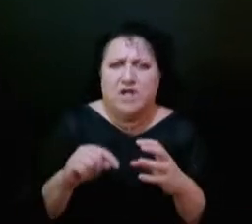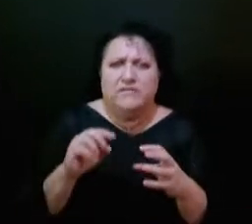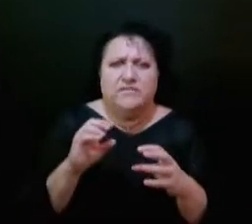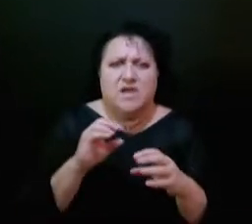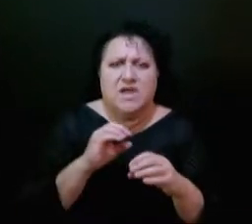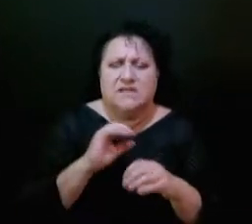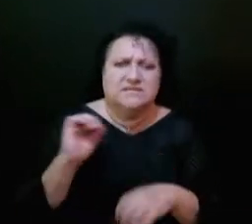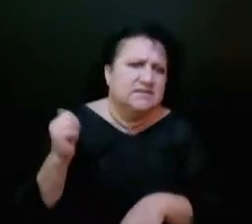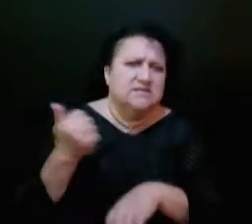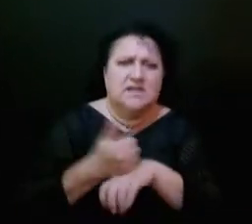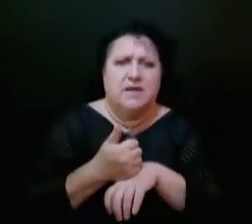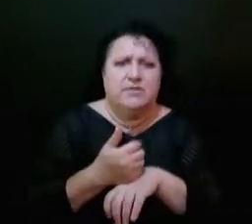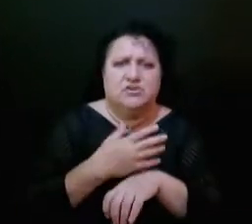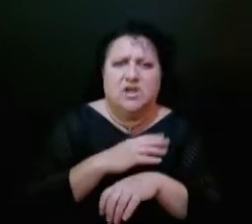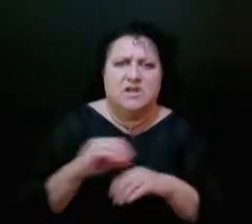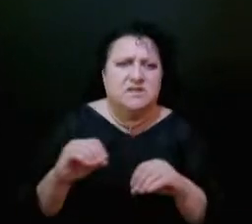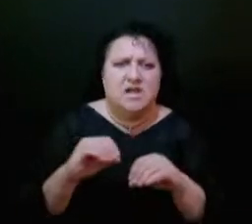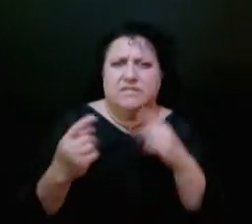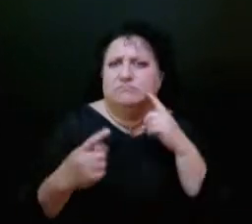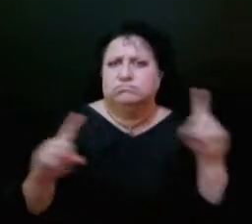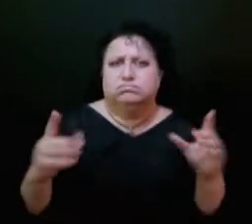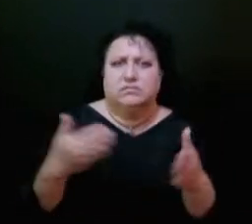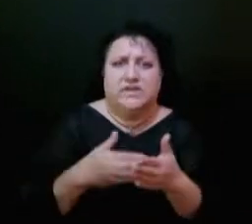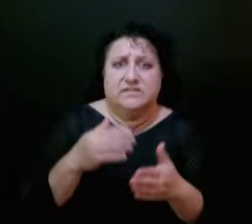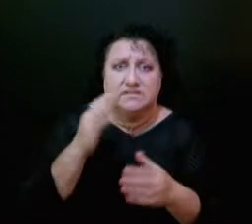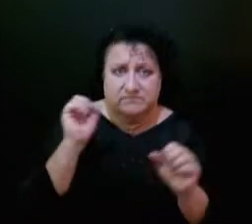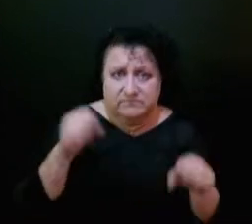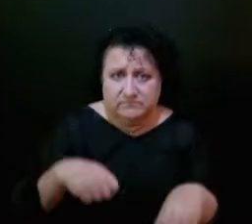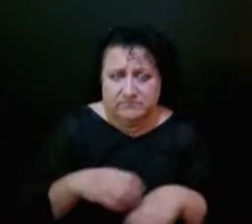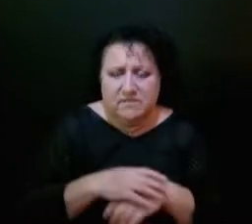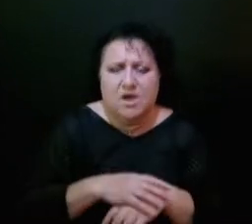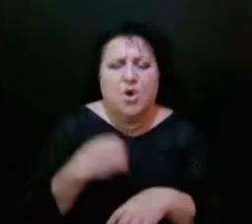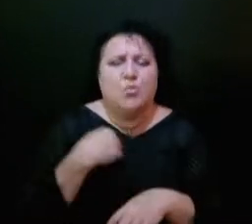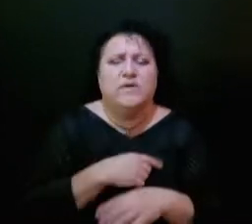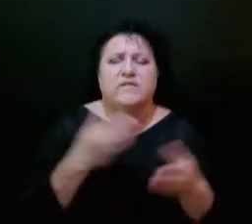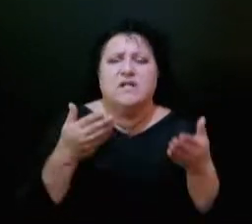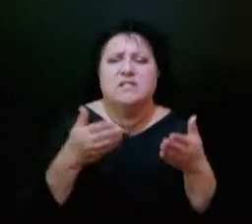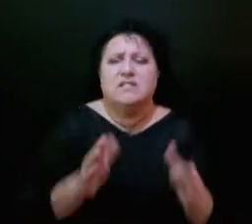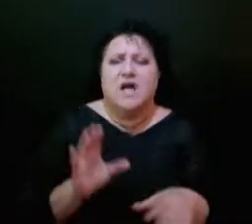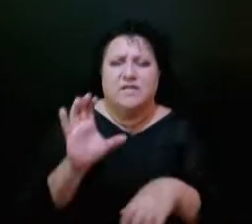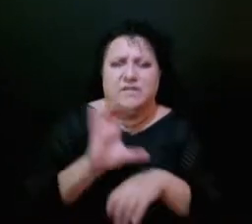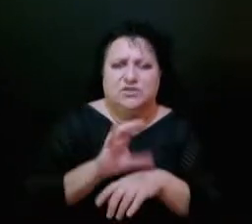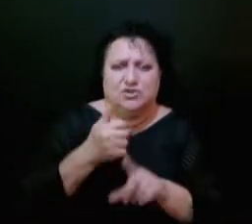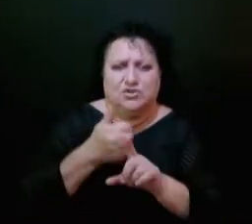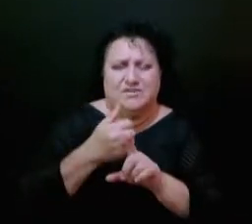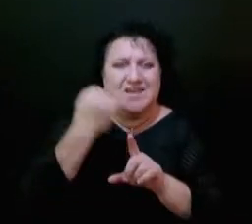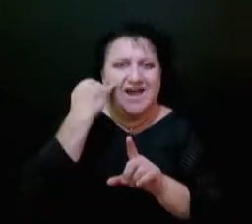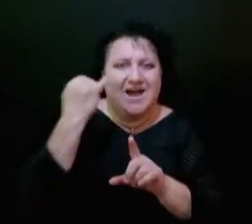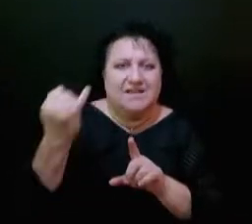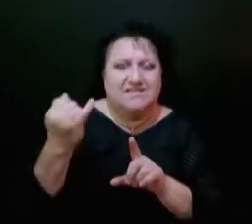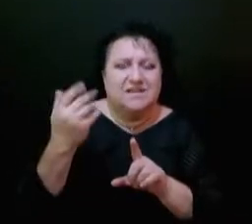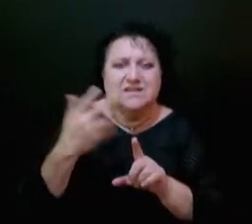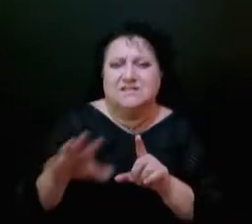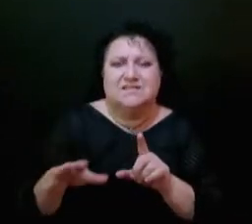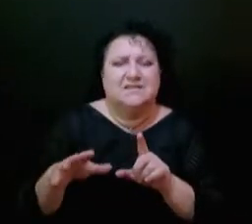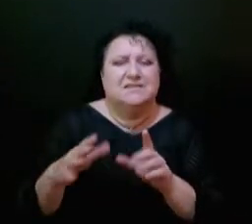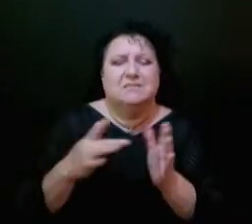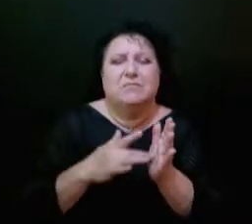it. Yet we've allowed the idea of the church to be misappropriated. We've believed a lie.